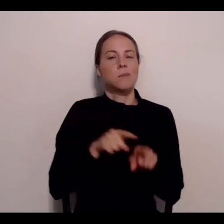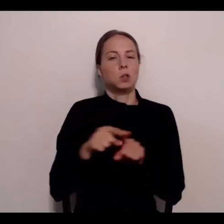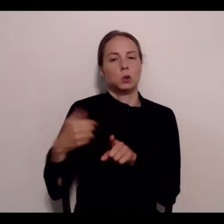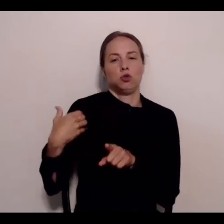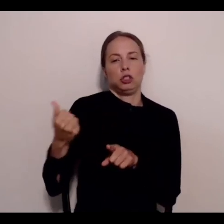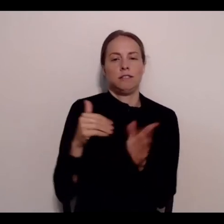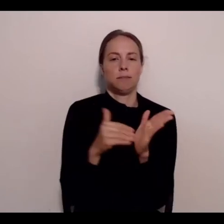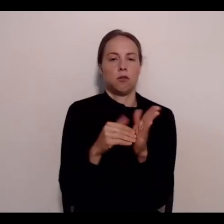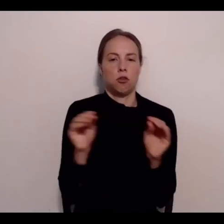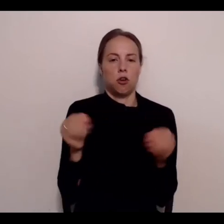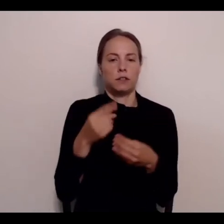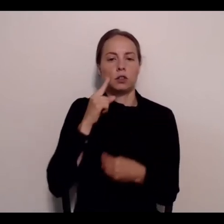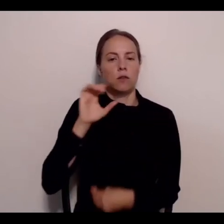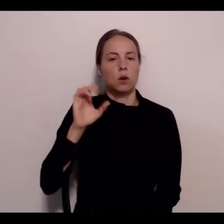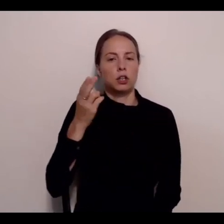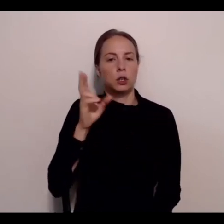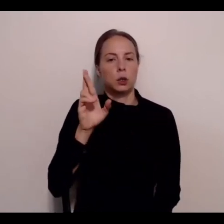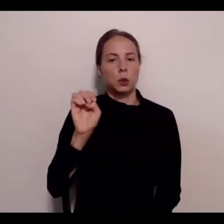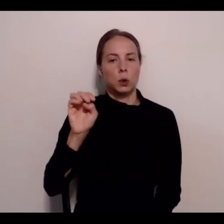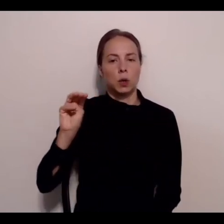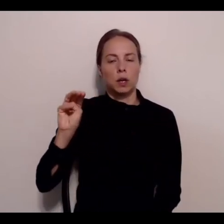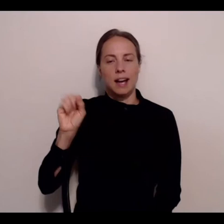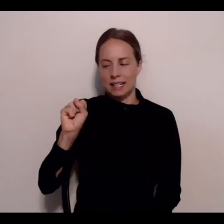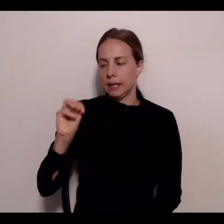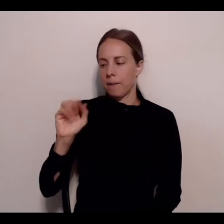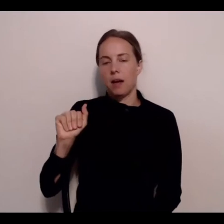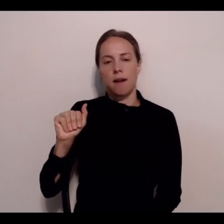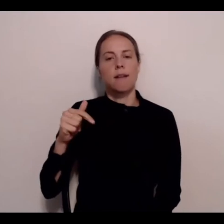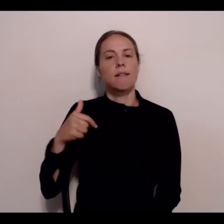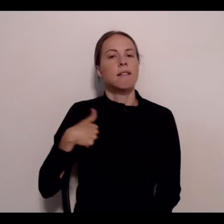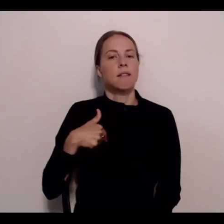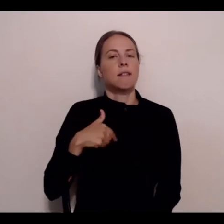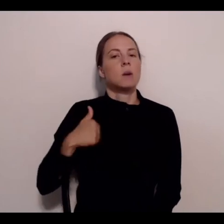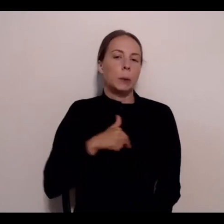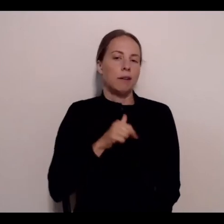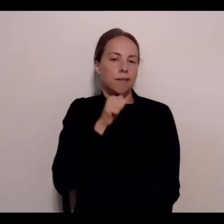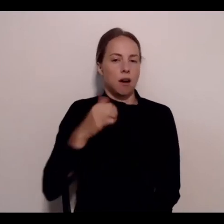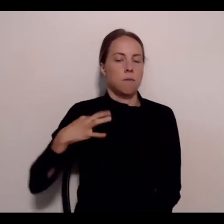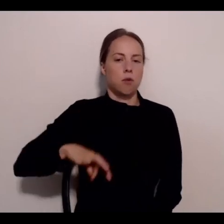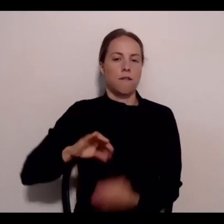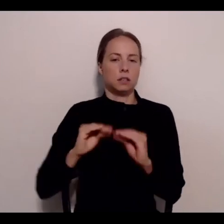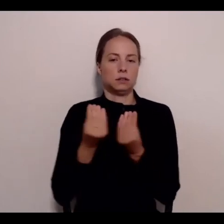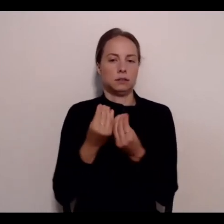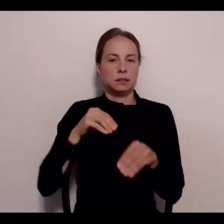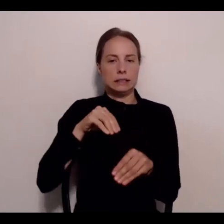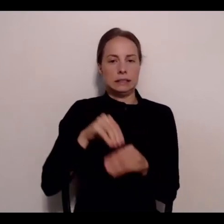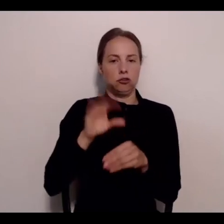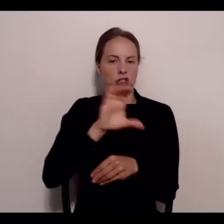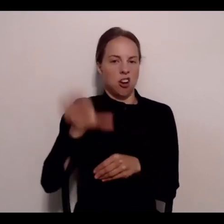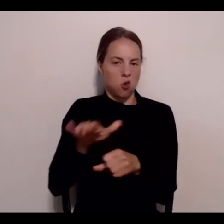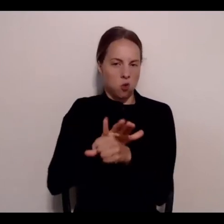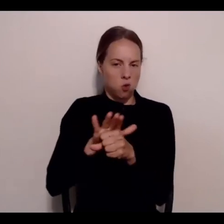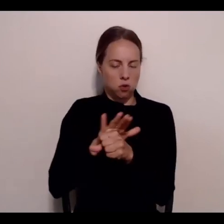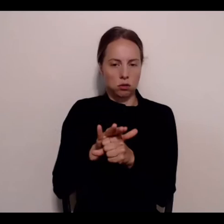nonprofit organization based in the Chicago area. I am not seeing my slides. Sorry,